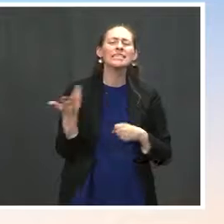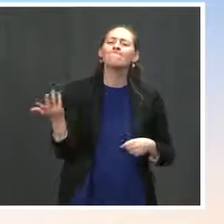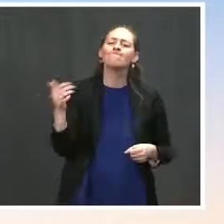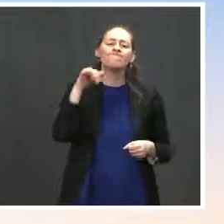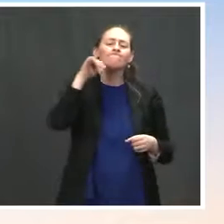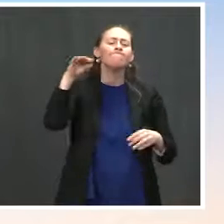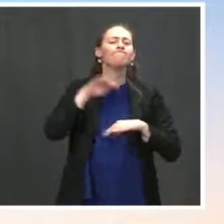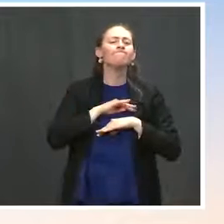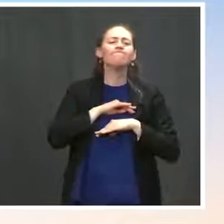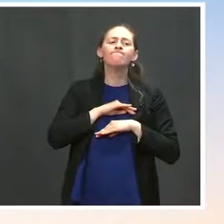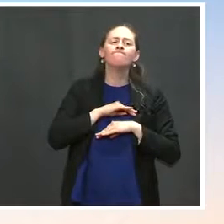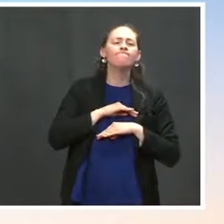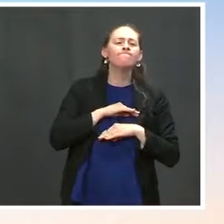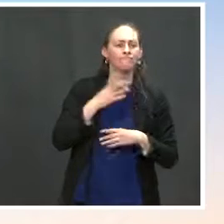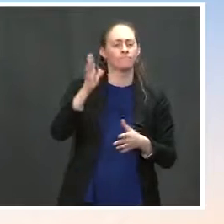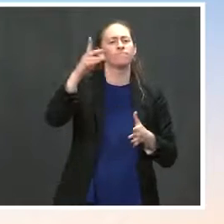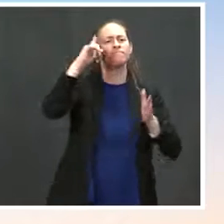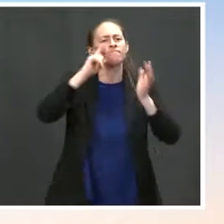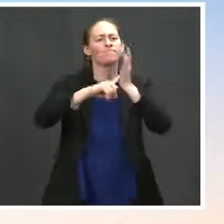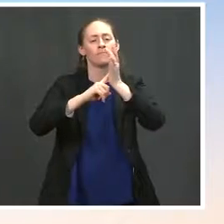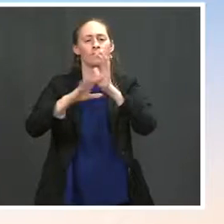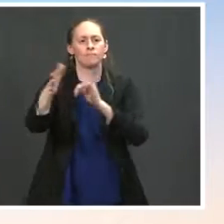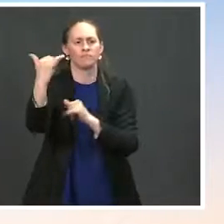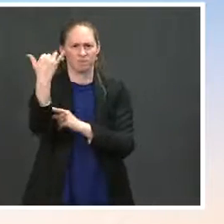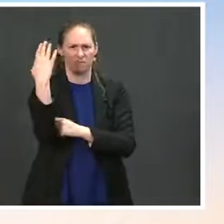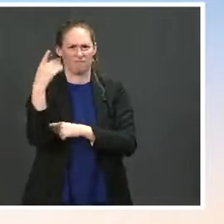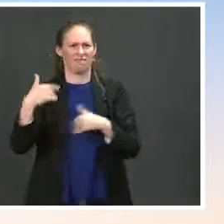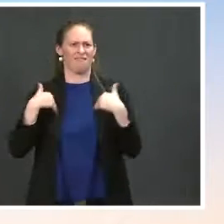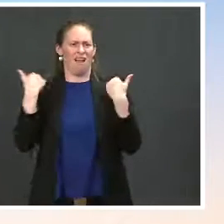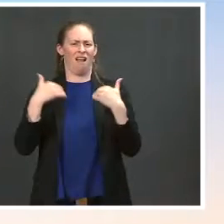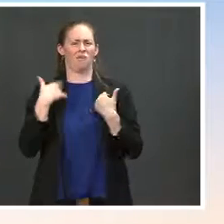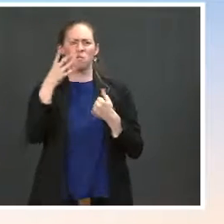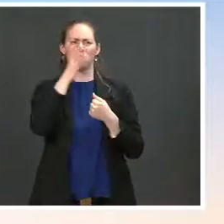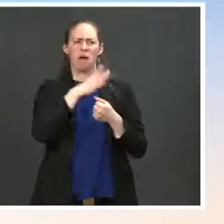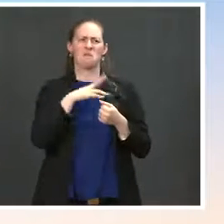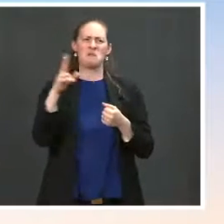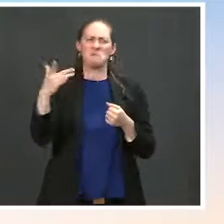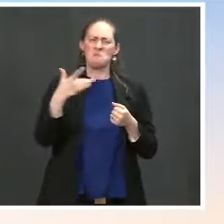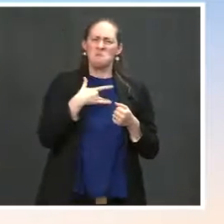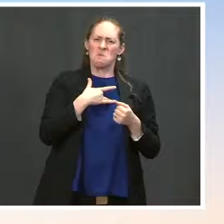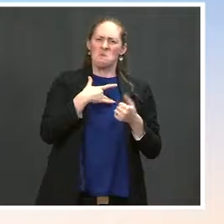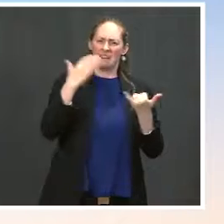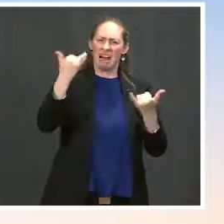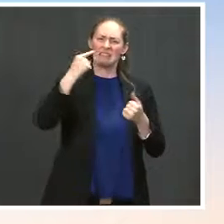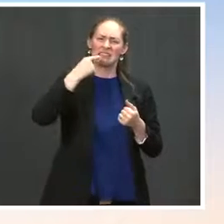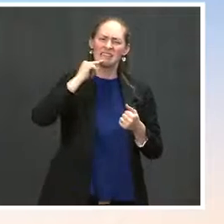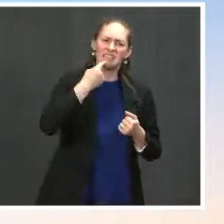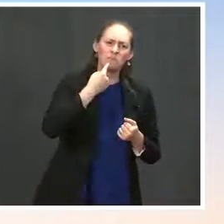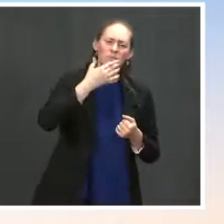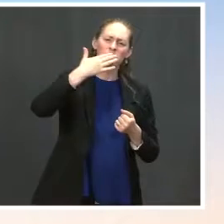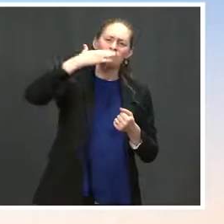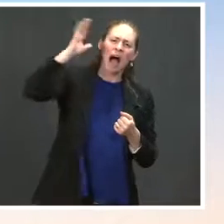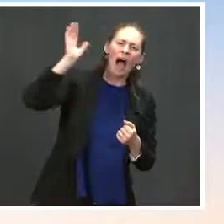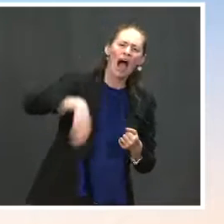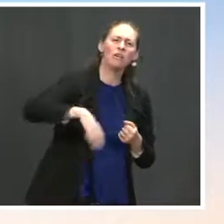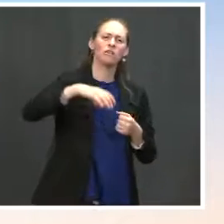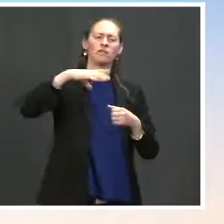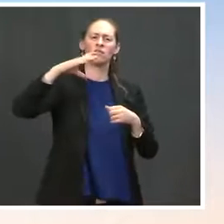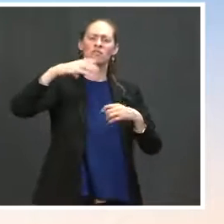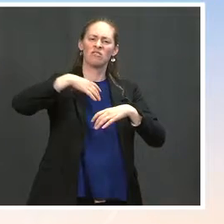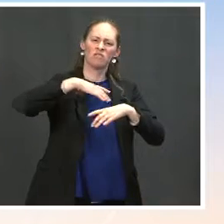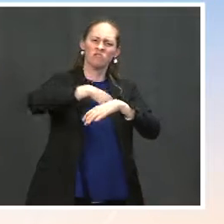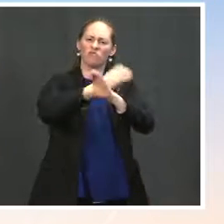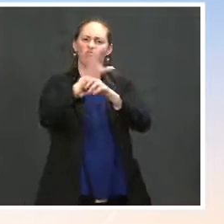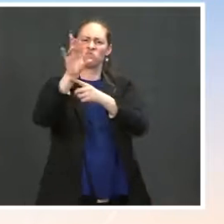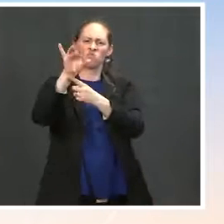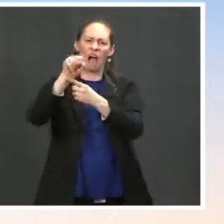morning, and that deep passion about the crisis that previous generations have put on her